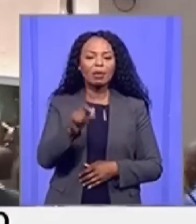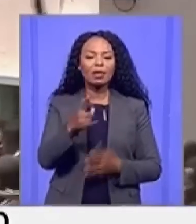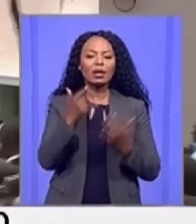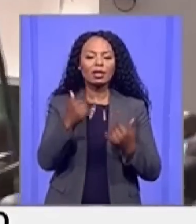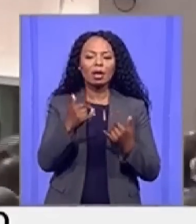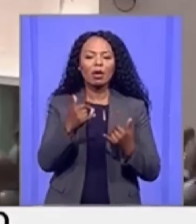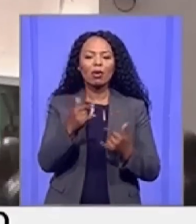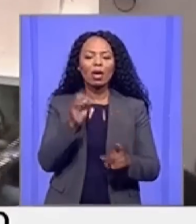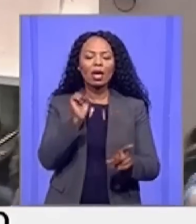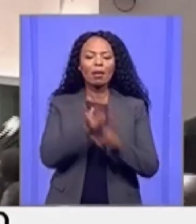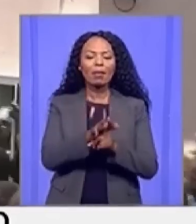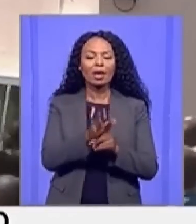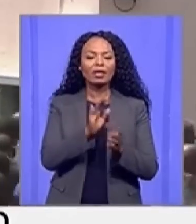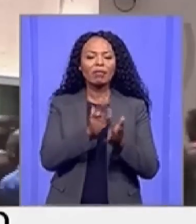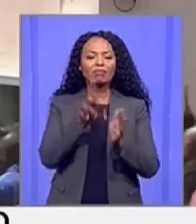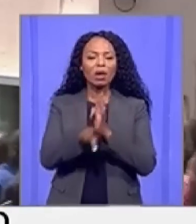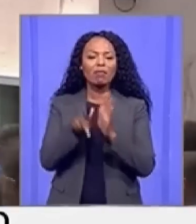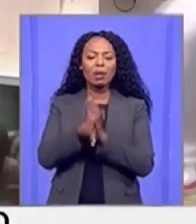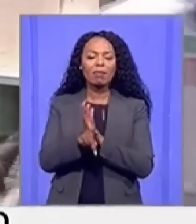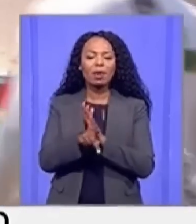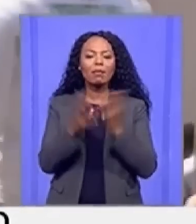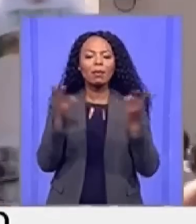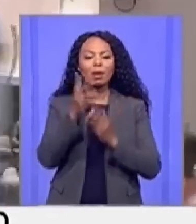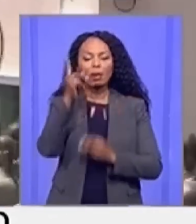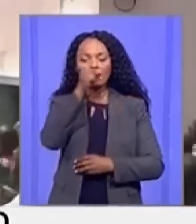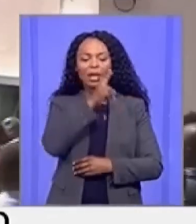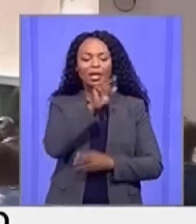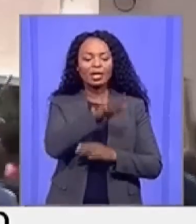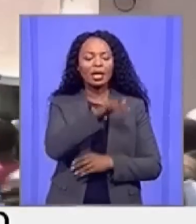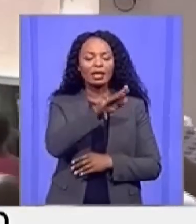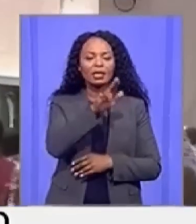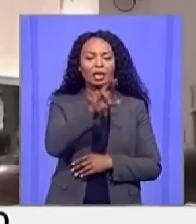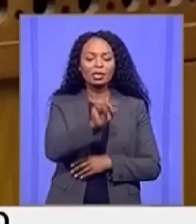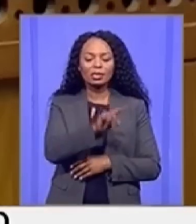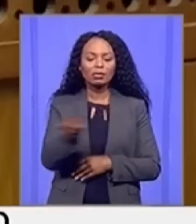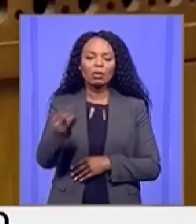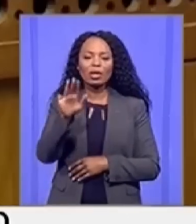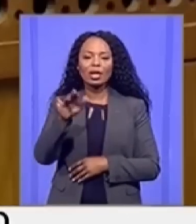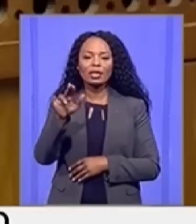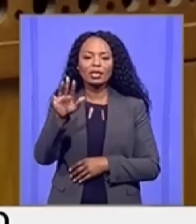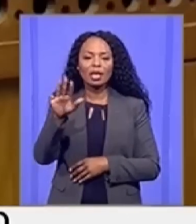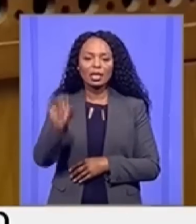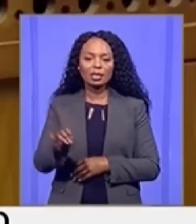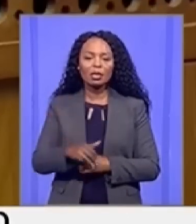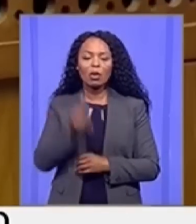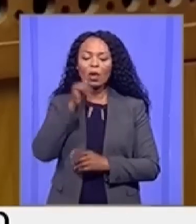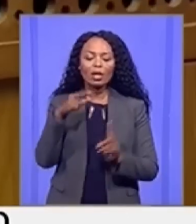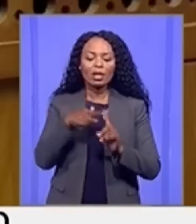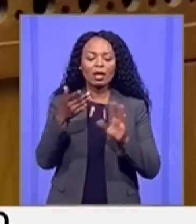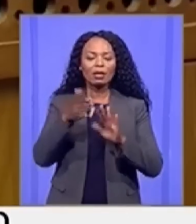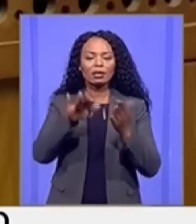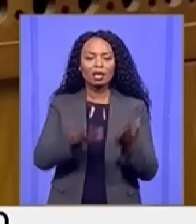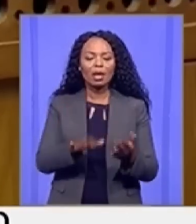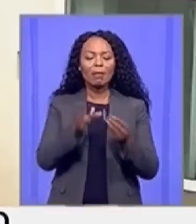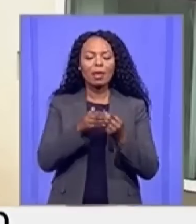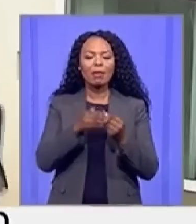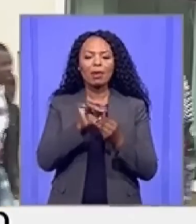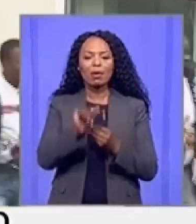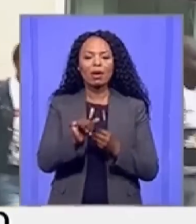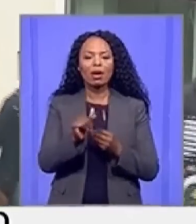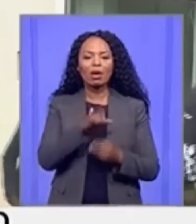ba batsho dilemong tsa bo 1980 le mathwasong a 1990. Ha hlokahala e ne ile e mong wa ditho tsa palamente tsa nako